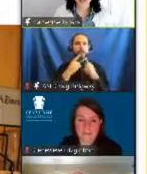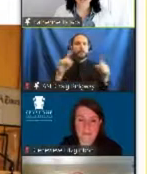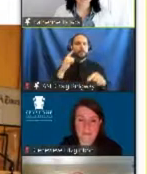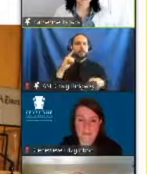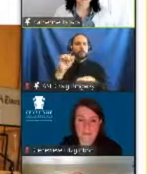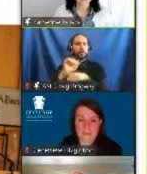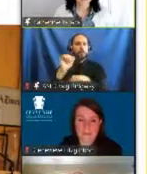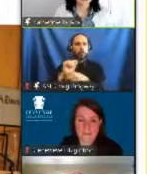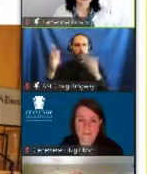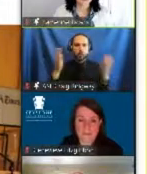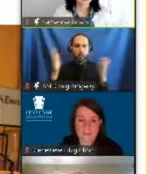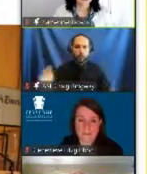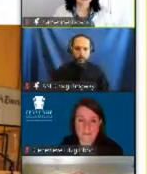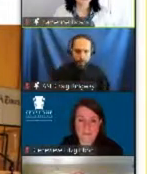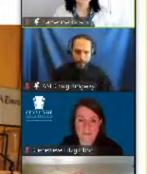services.